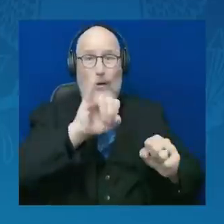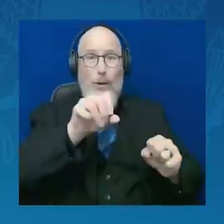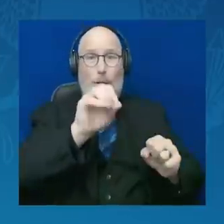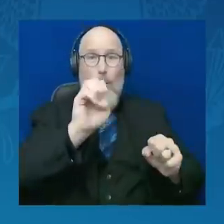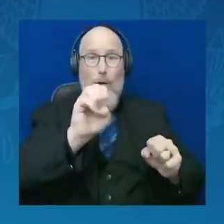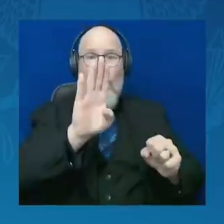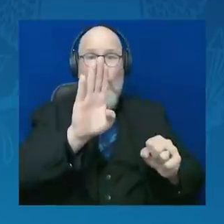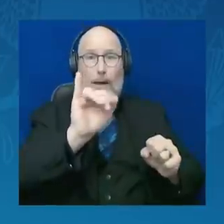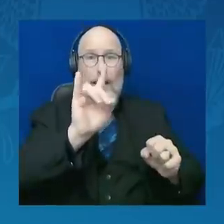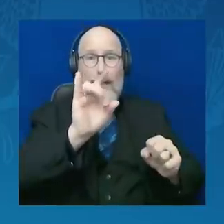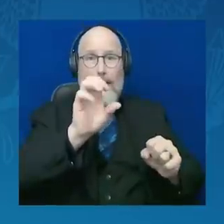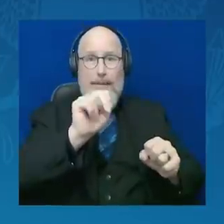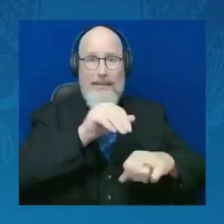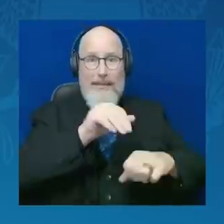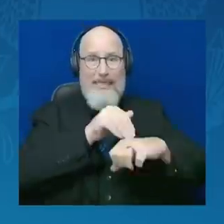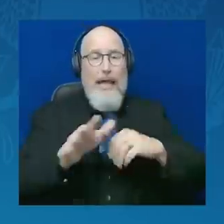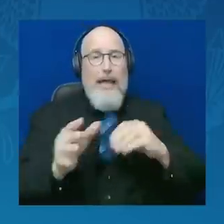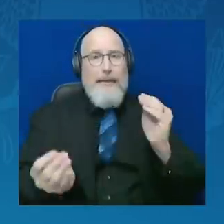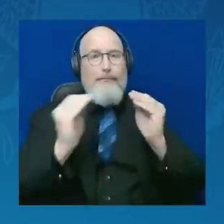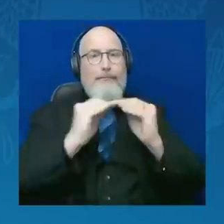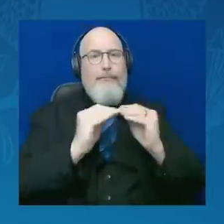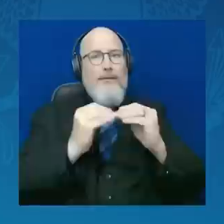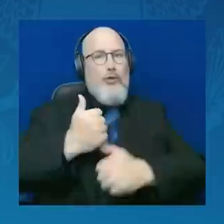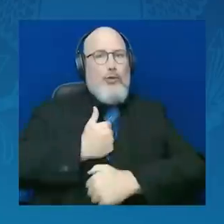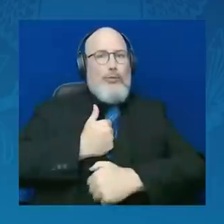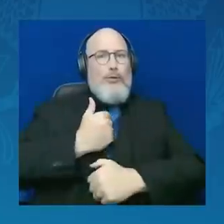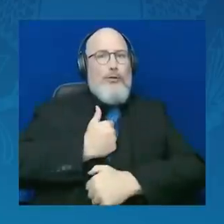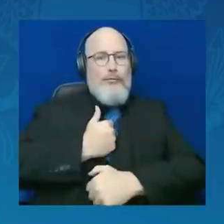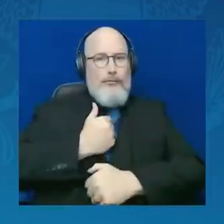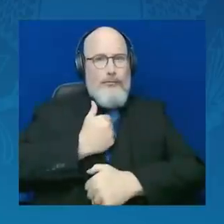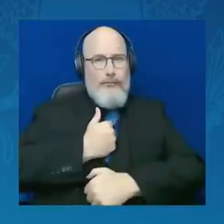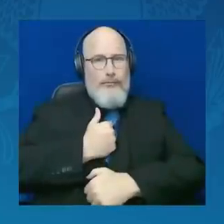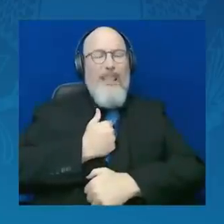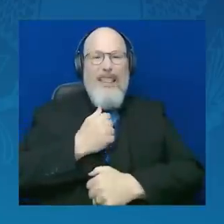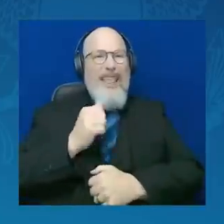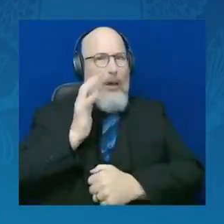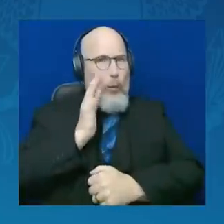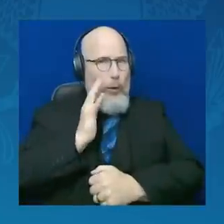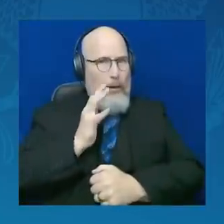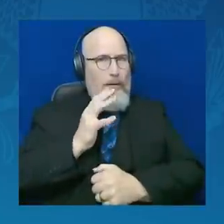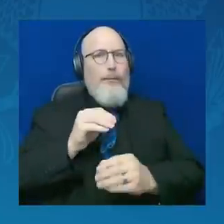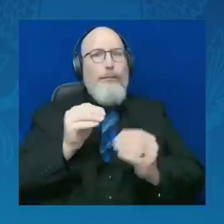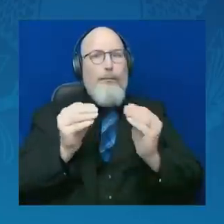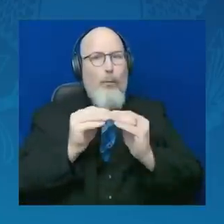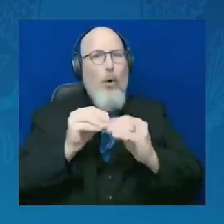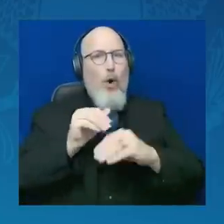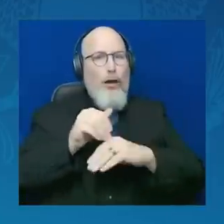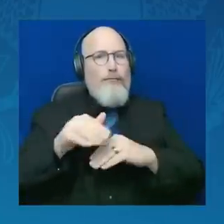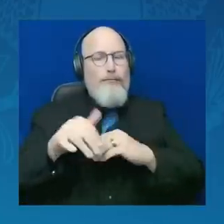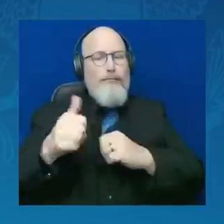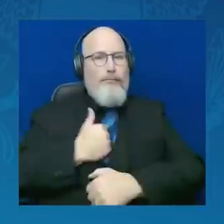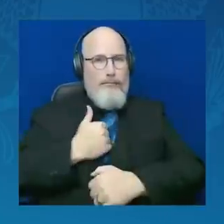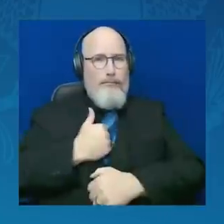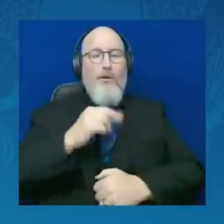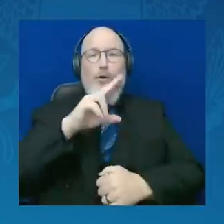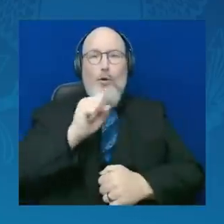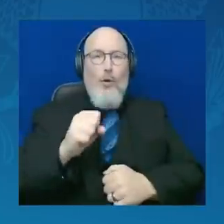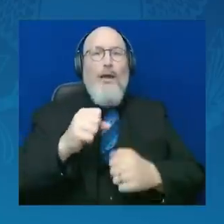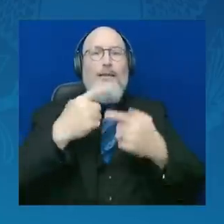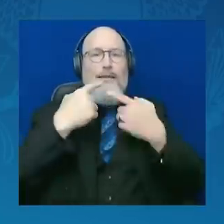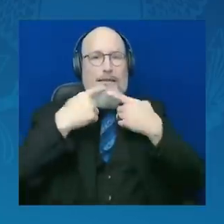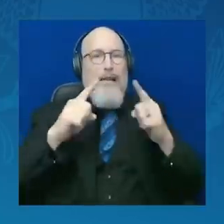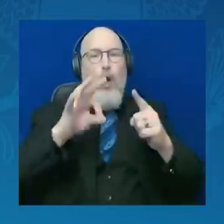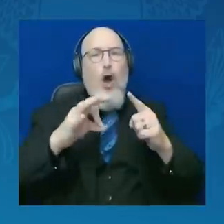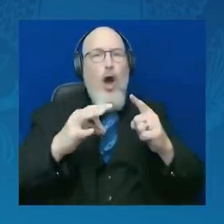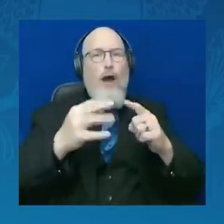troops. The U.S. is deploying more troops, and the U.S. is announcing the strengthening of this presence in our part of Europe